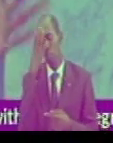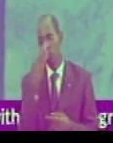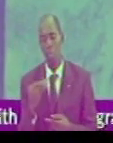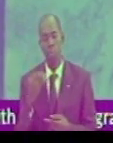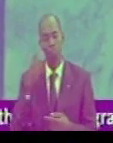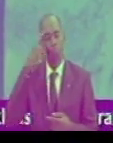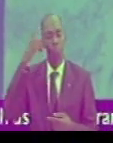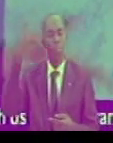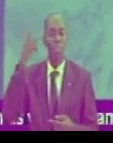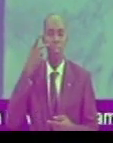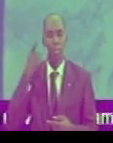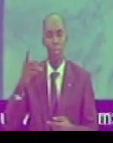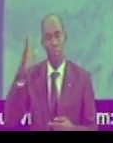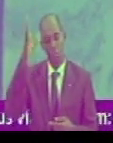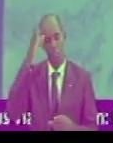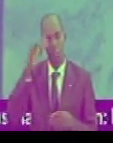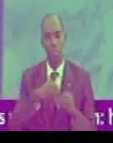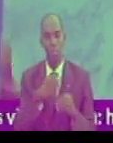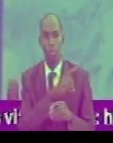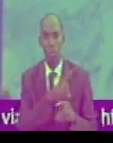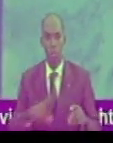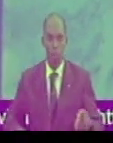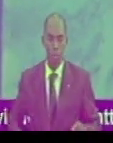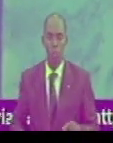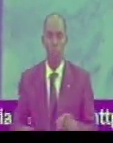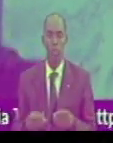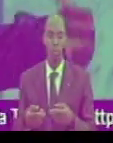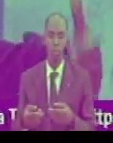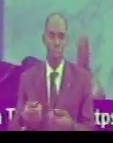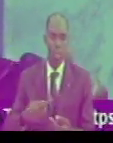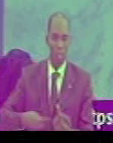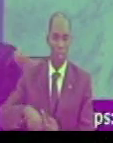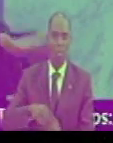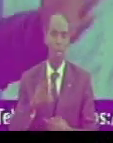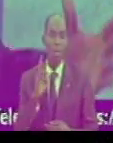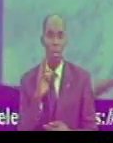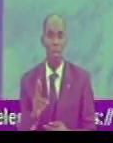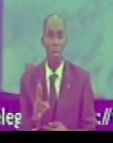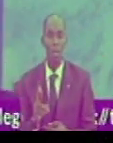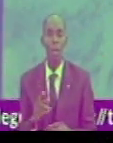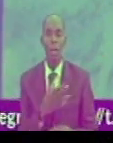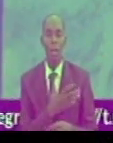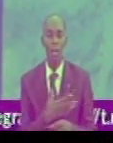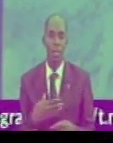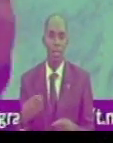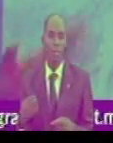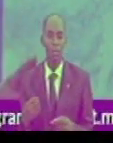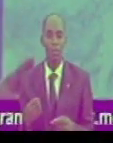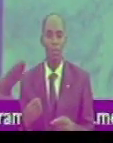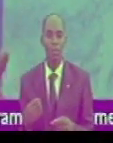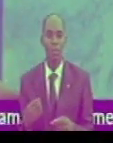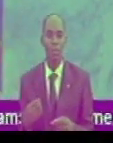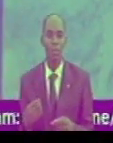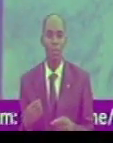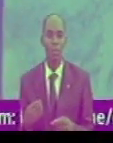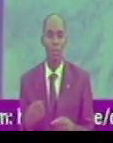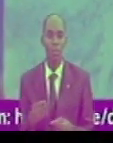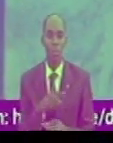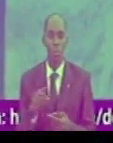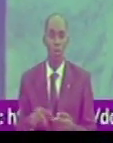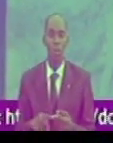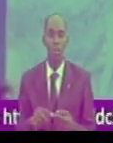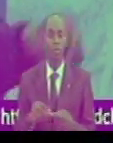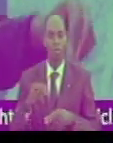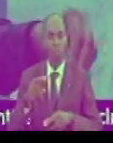church was in my place in Benue State. So when we sat down, there was a cup, a stainless cup. It was very pure, and the water was very